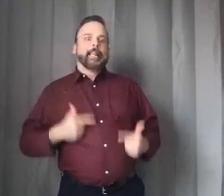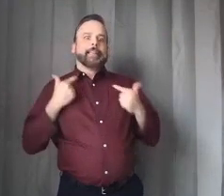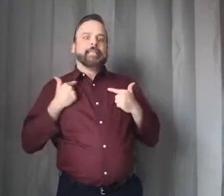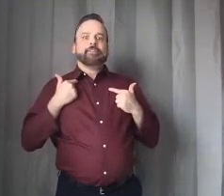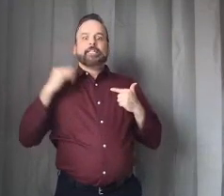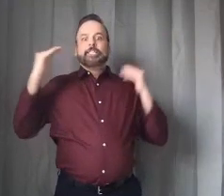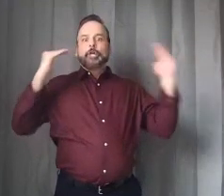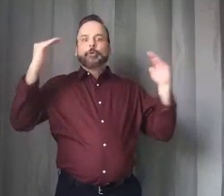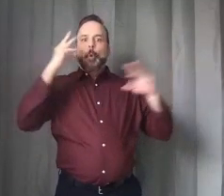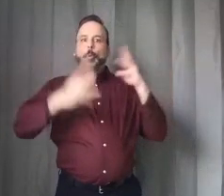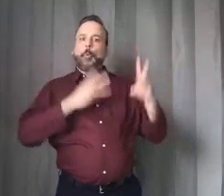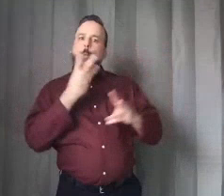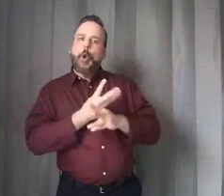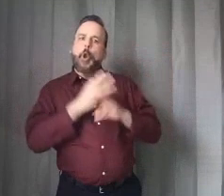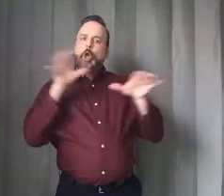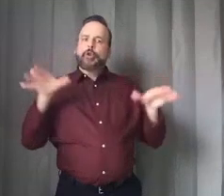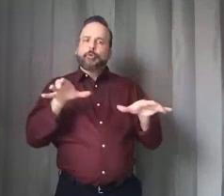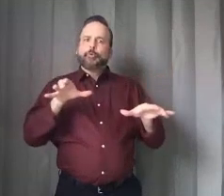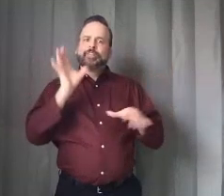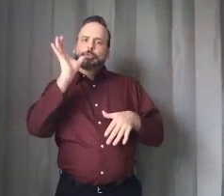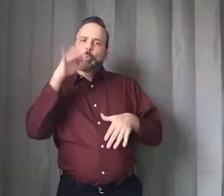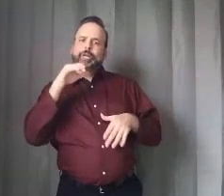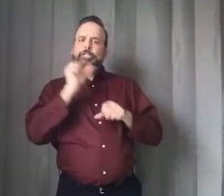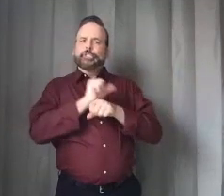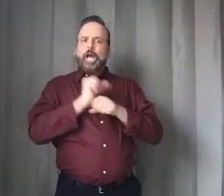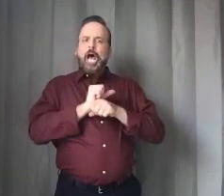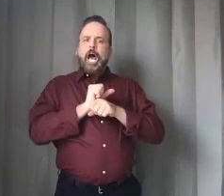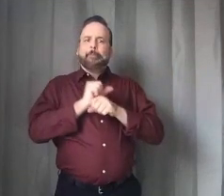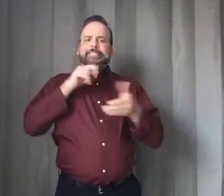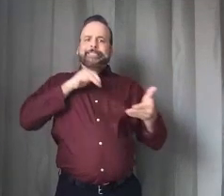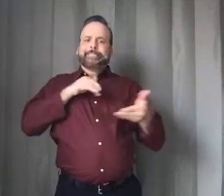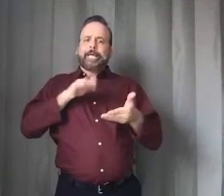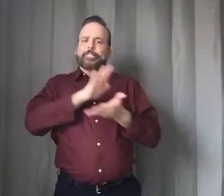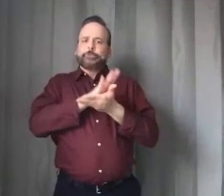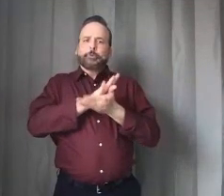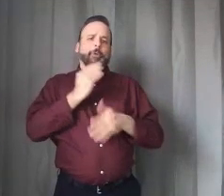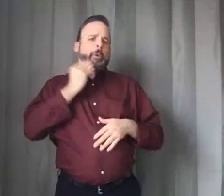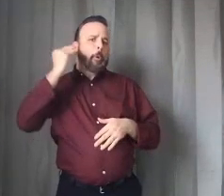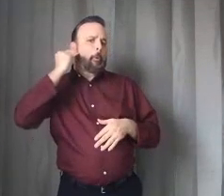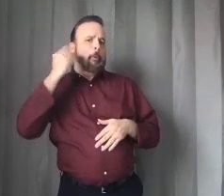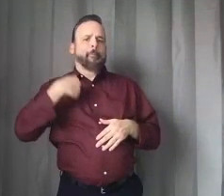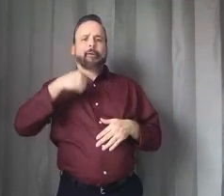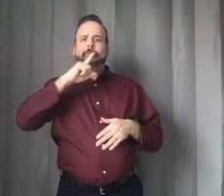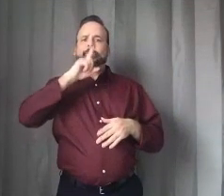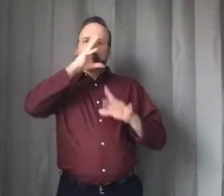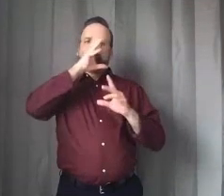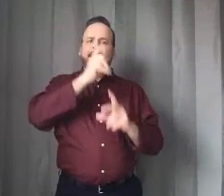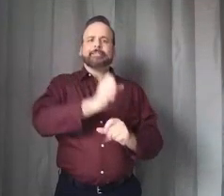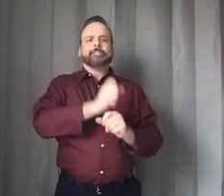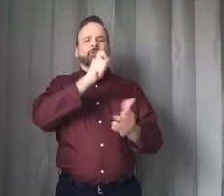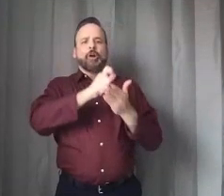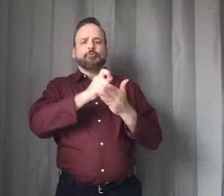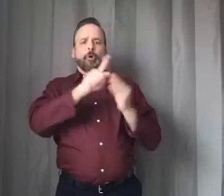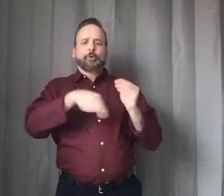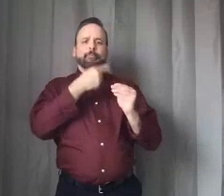job and get homeschooled. And I was just kind of fascinated by that. So I wrote about a